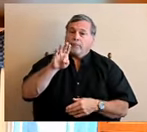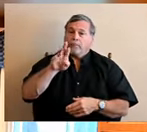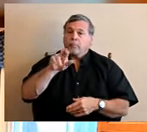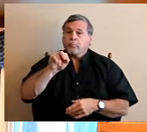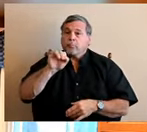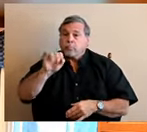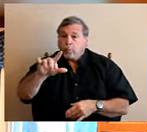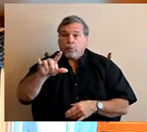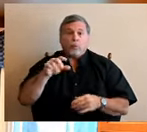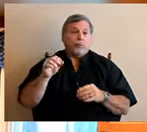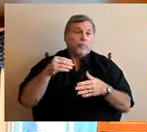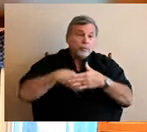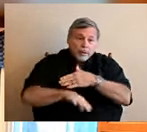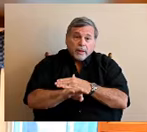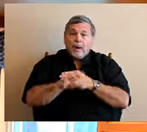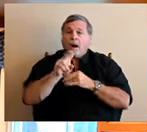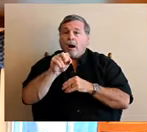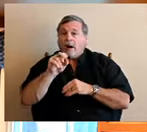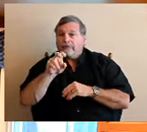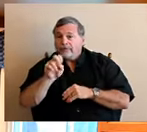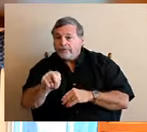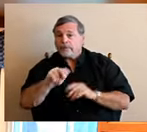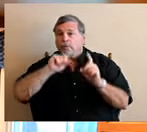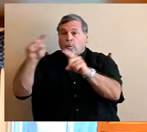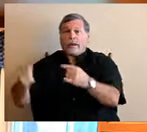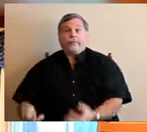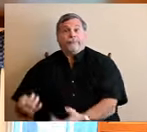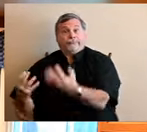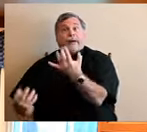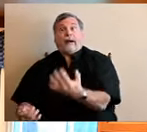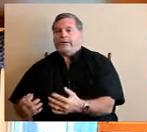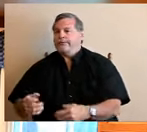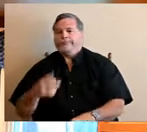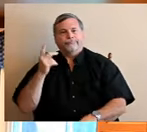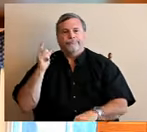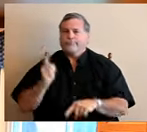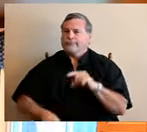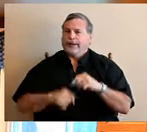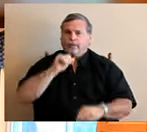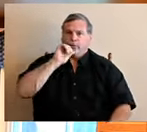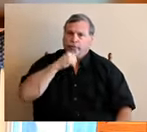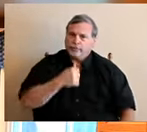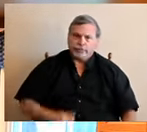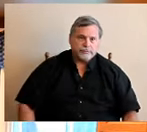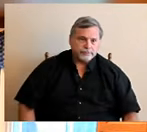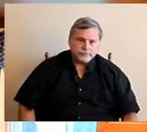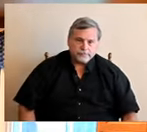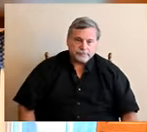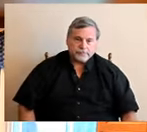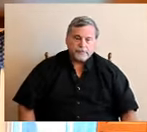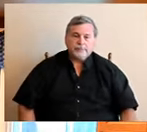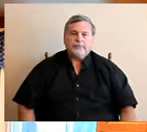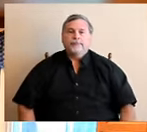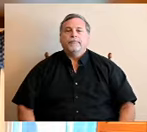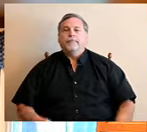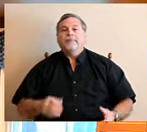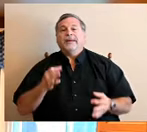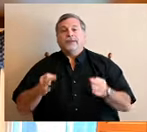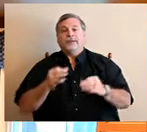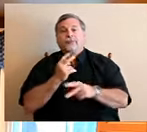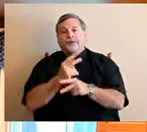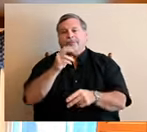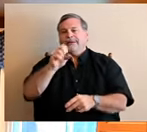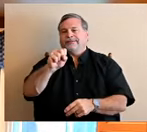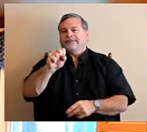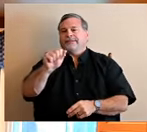oven, you can put it on an open fire, you can do whatever you want. They're indestructible, and if you've kept them seasoned